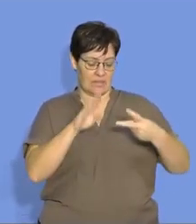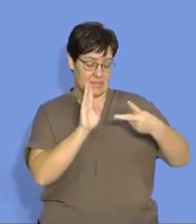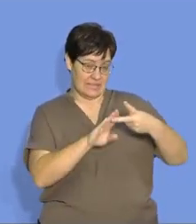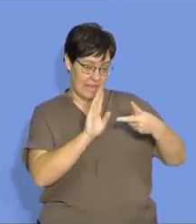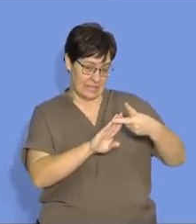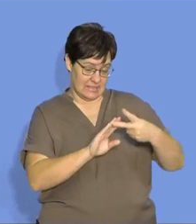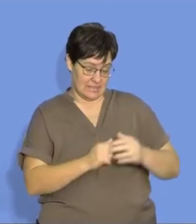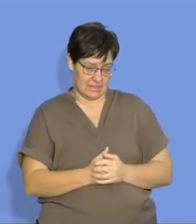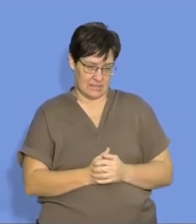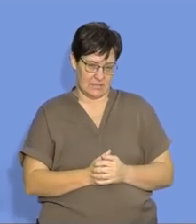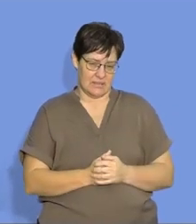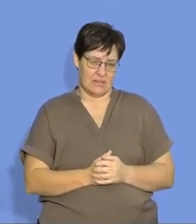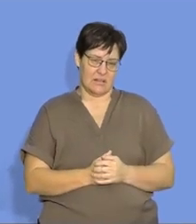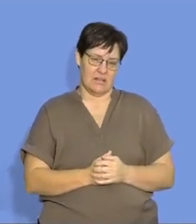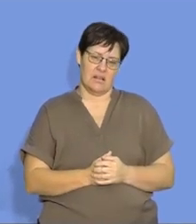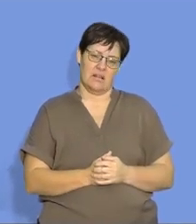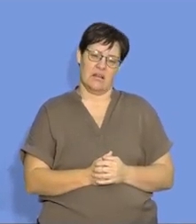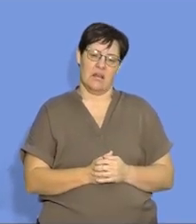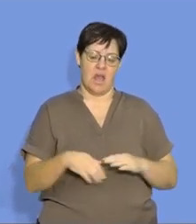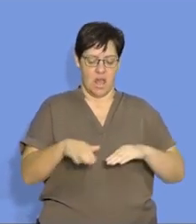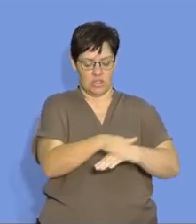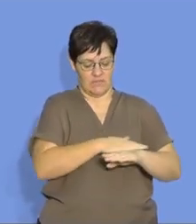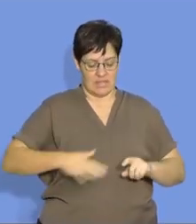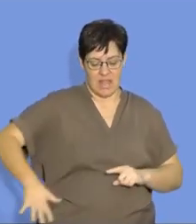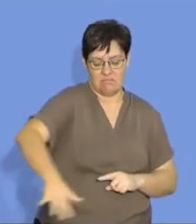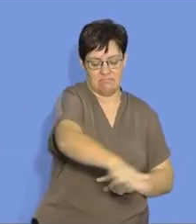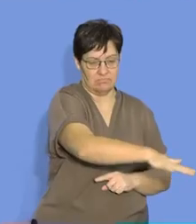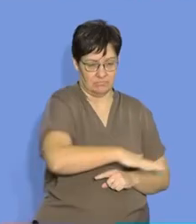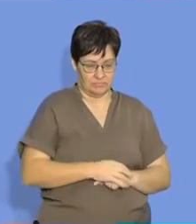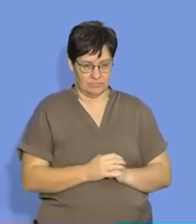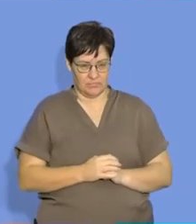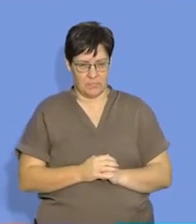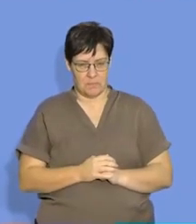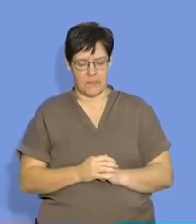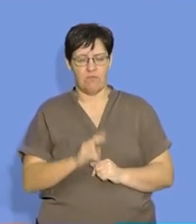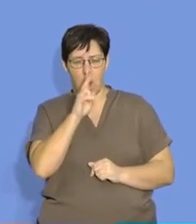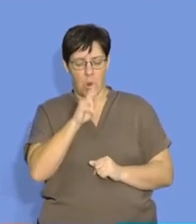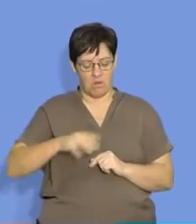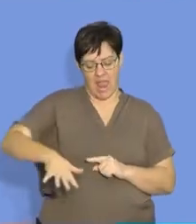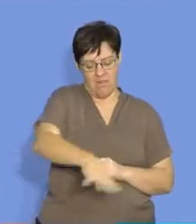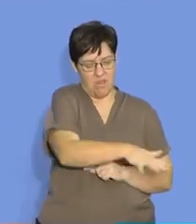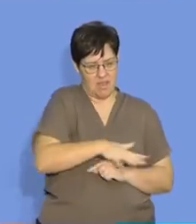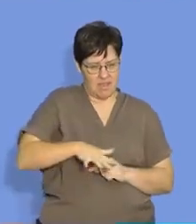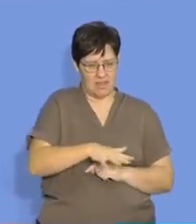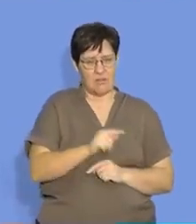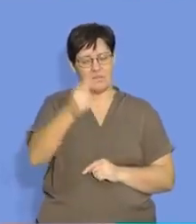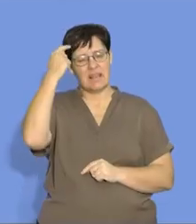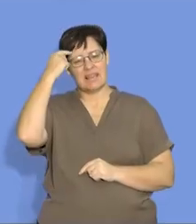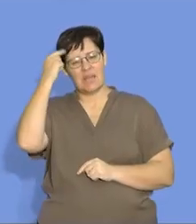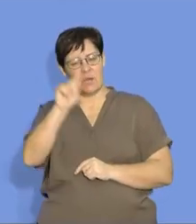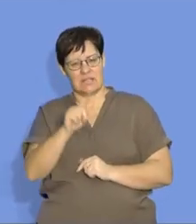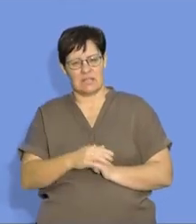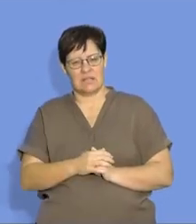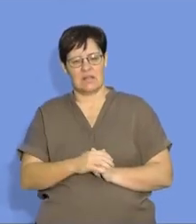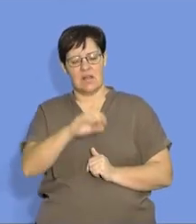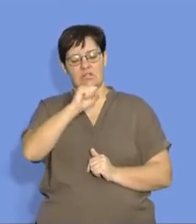The second one that we're going to look at is the surface area. Now, when we look at surface area, I want you to think